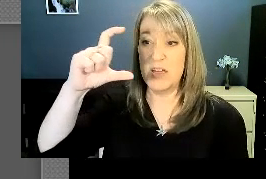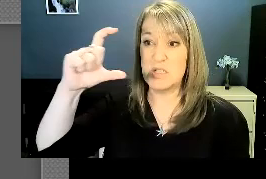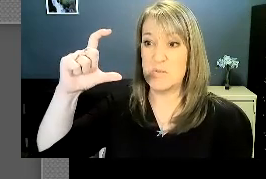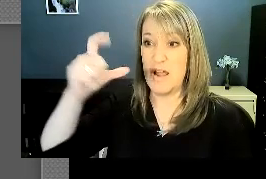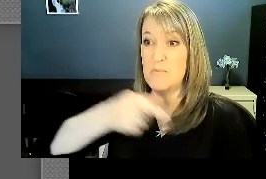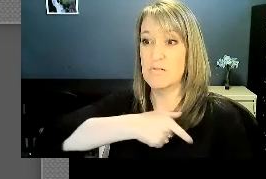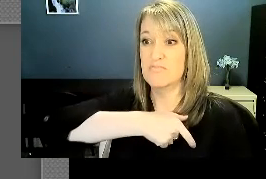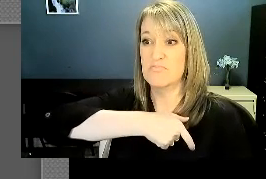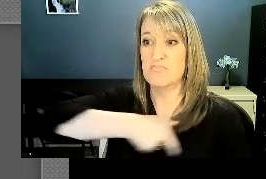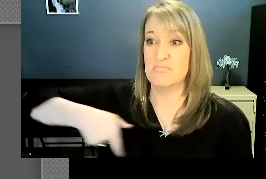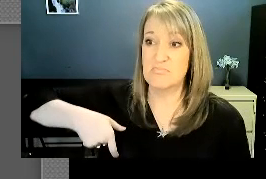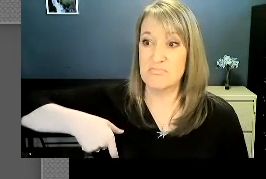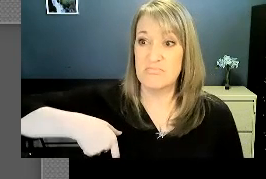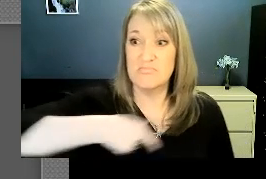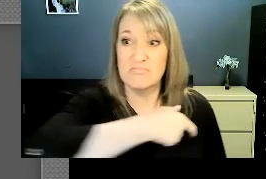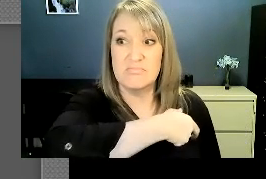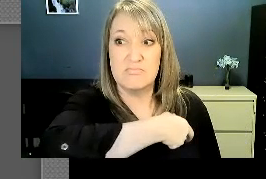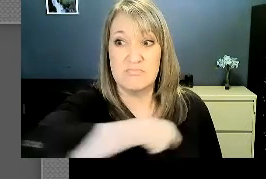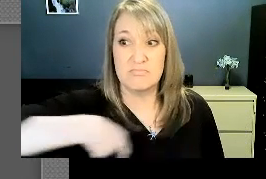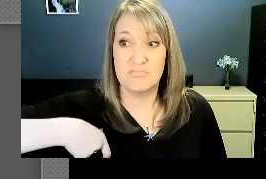want a thick stripe,